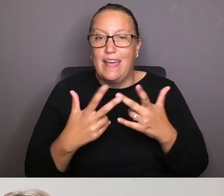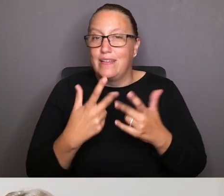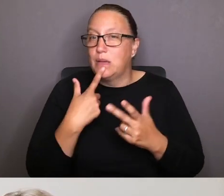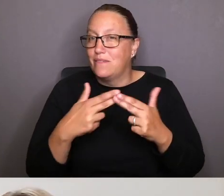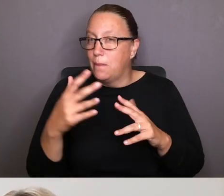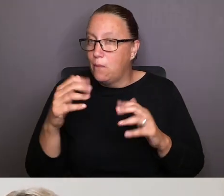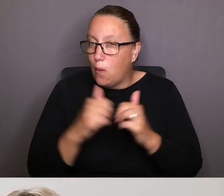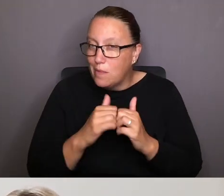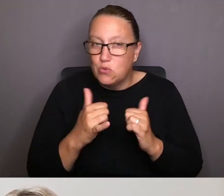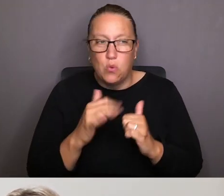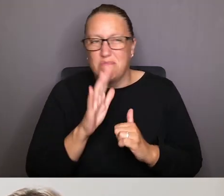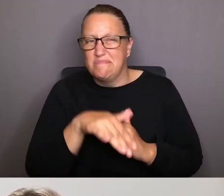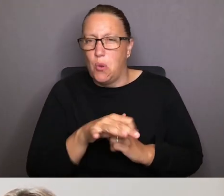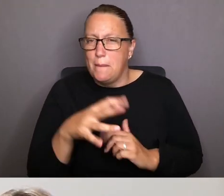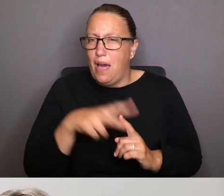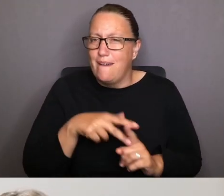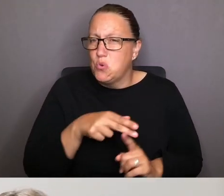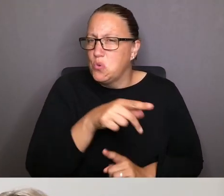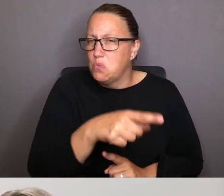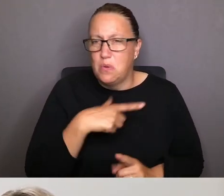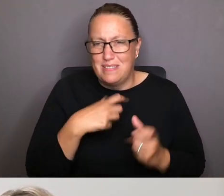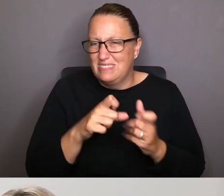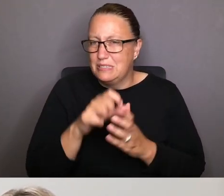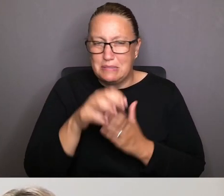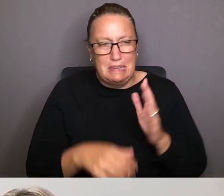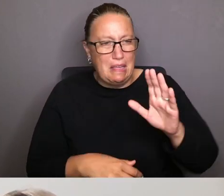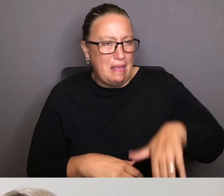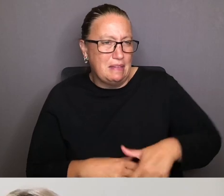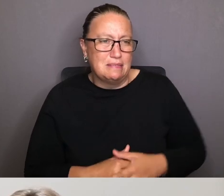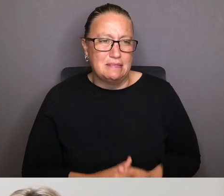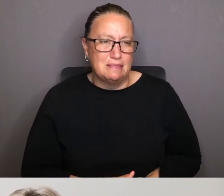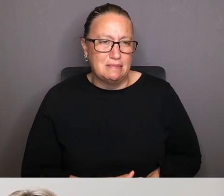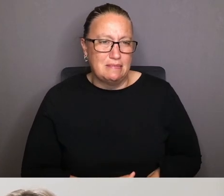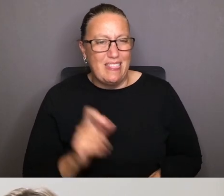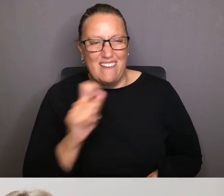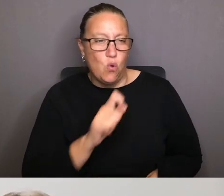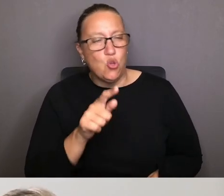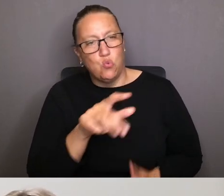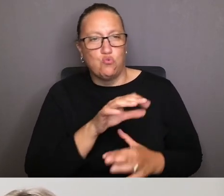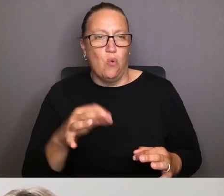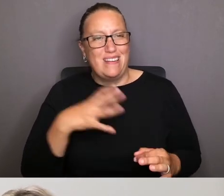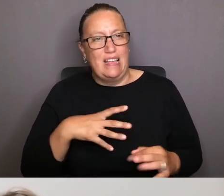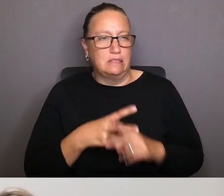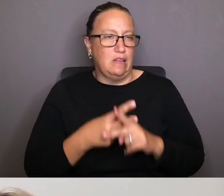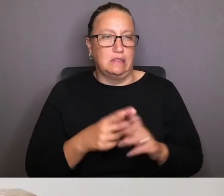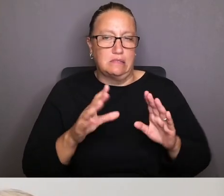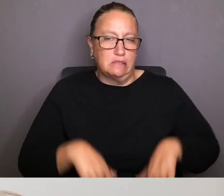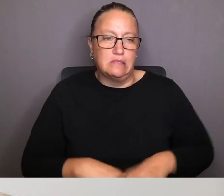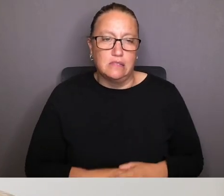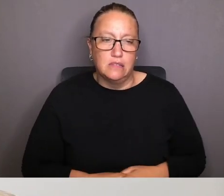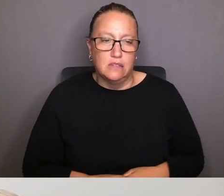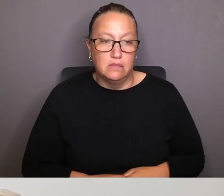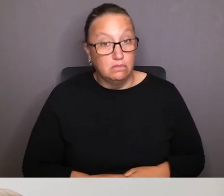unfortunately, in healthcare spaces is healthcare workers saying that a person with a disability is not applicable for a type